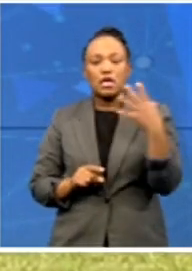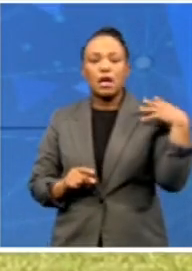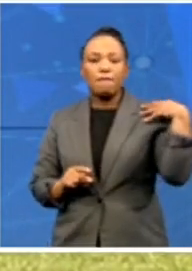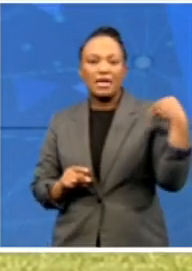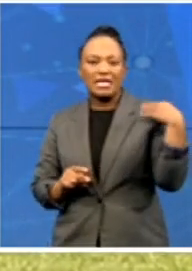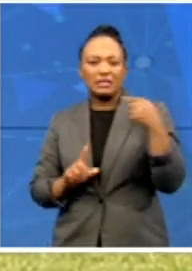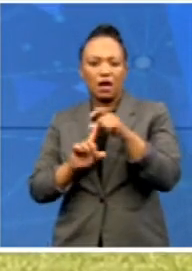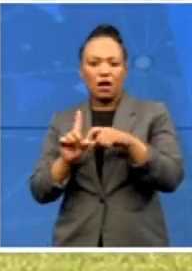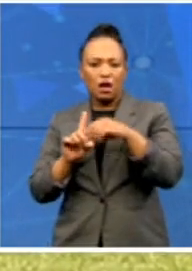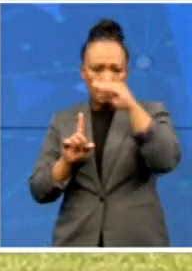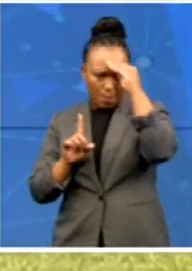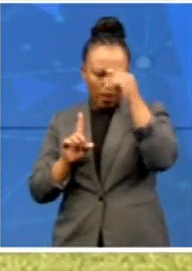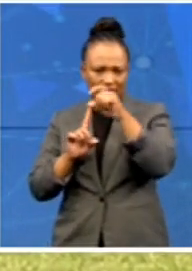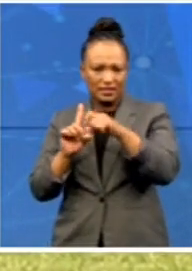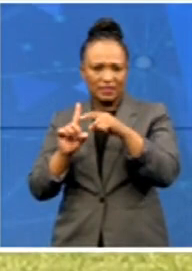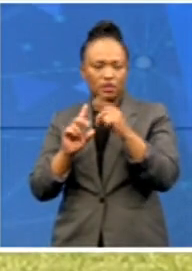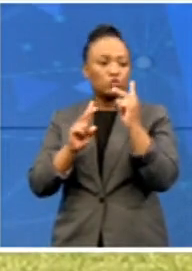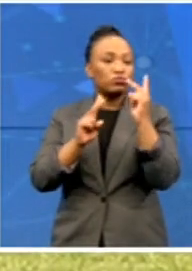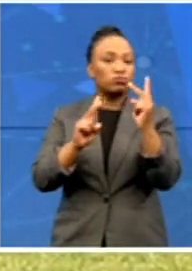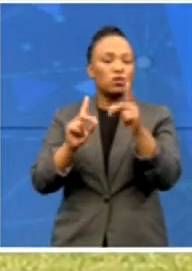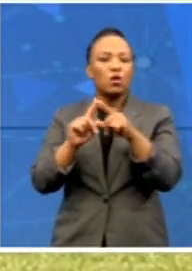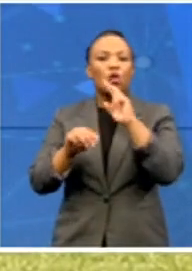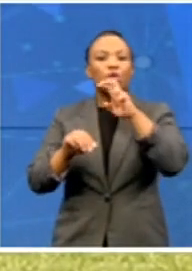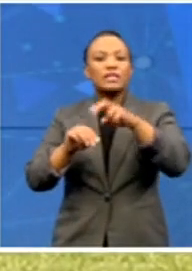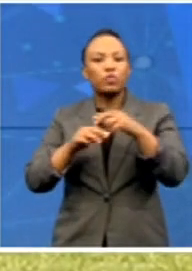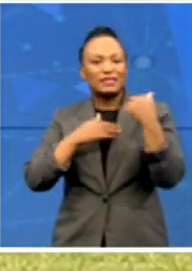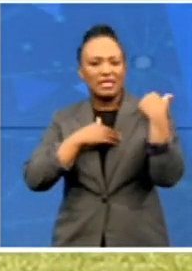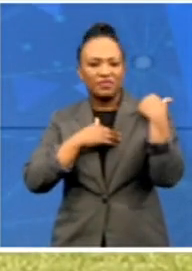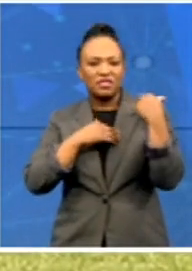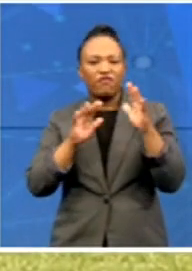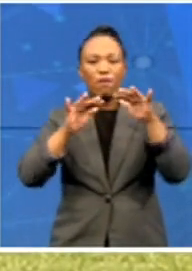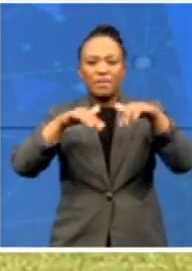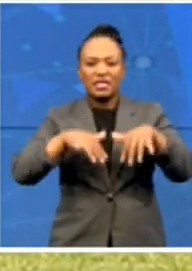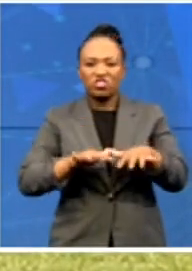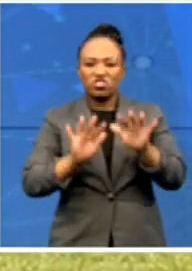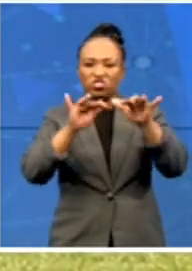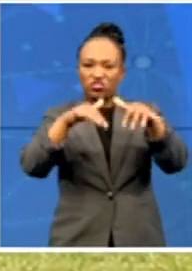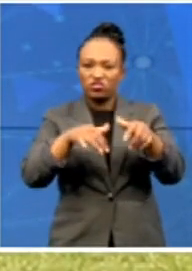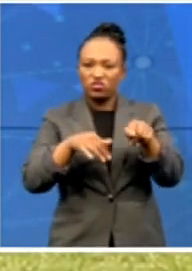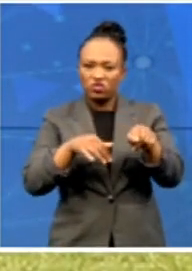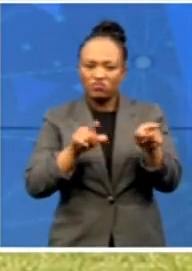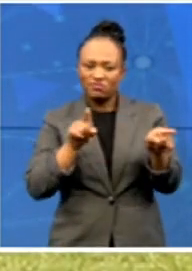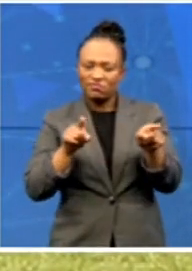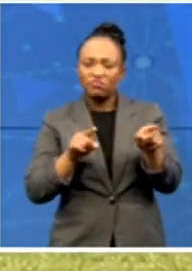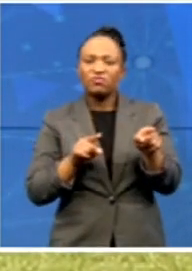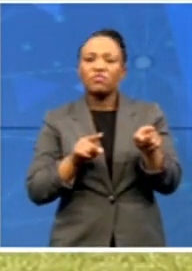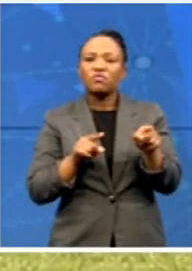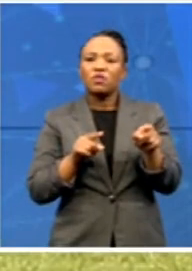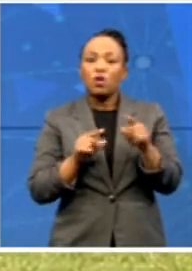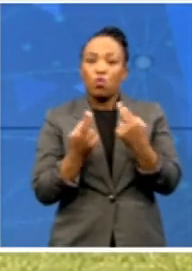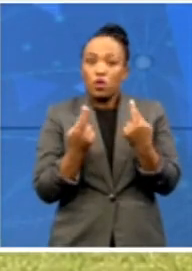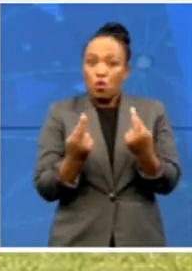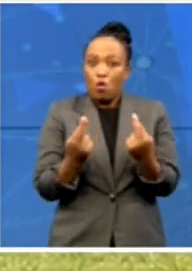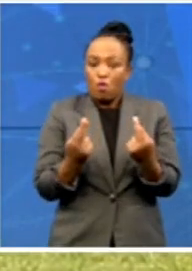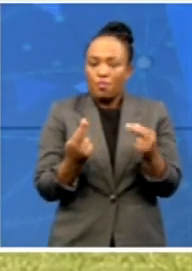those beaches as well, in Port St. John's, in Coffee Bay. We need safety in those areas, and we hope that the